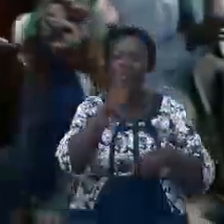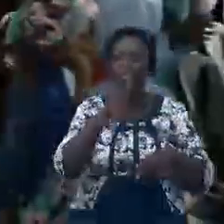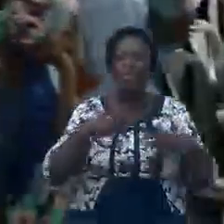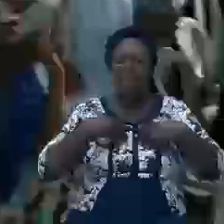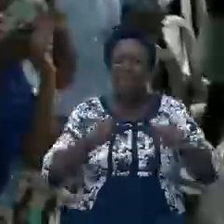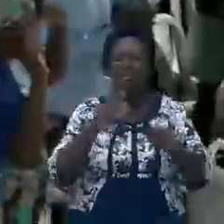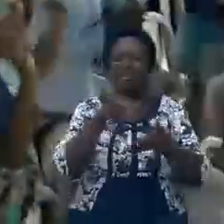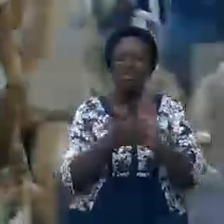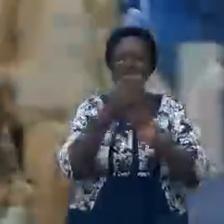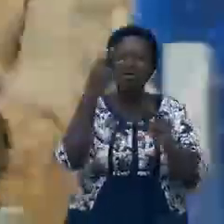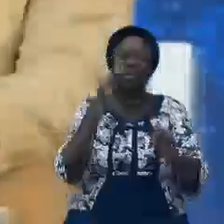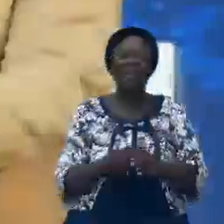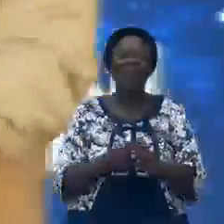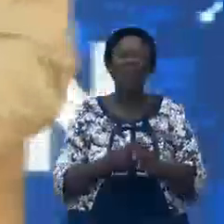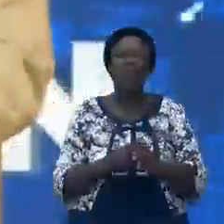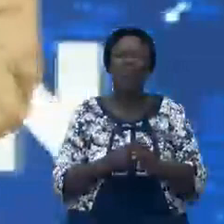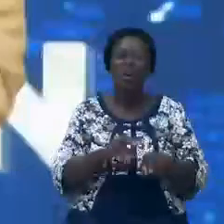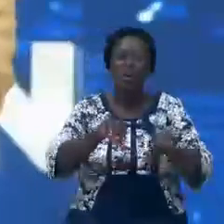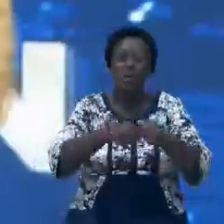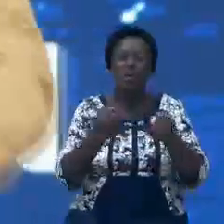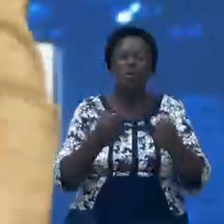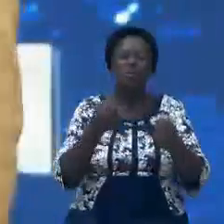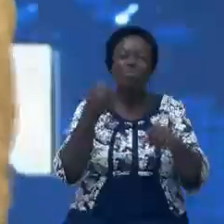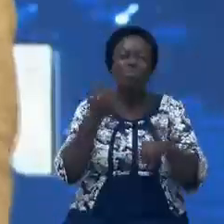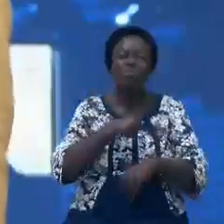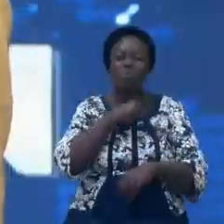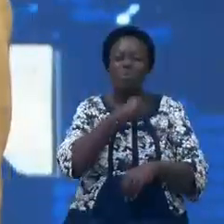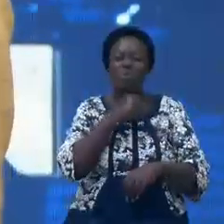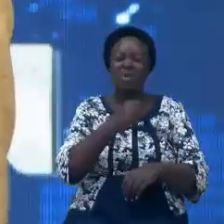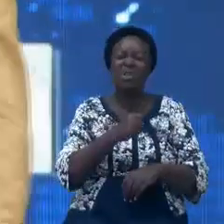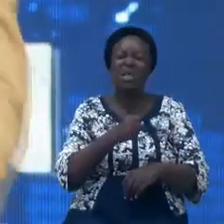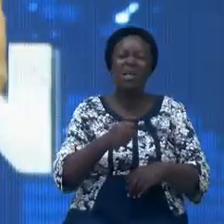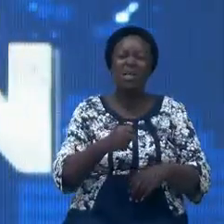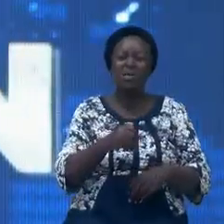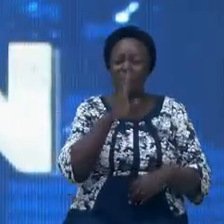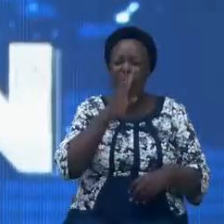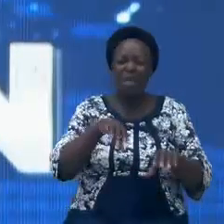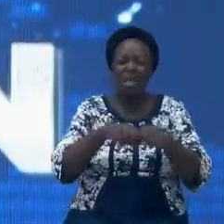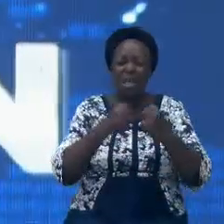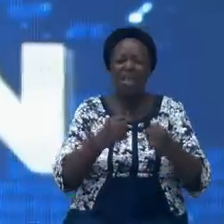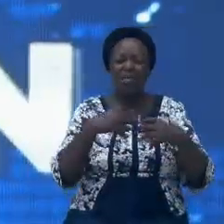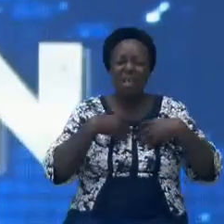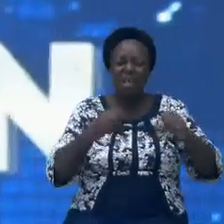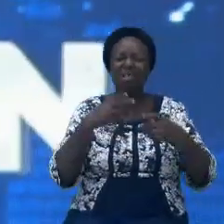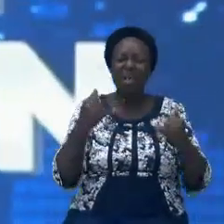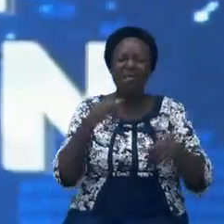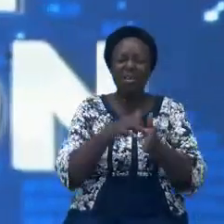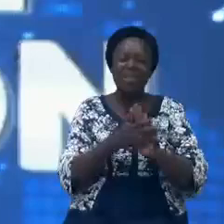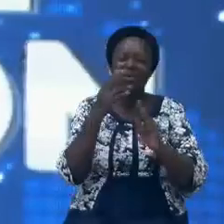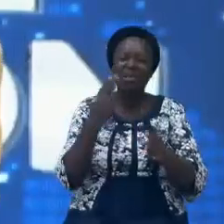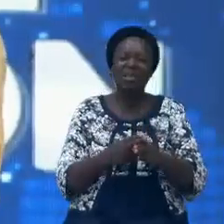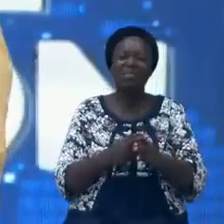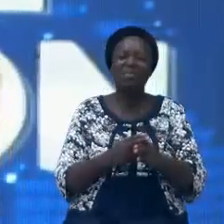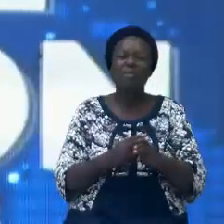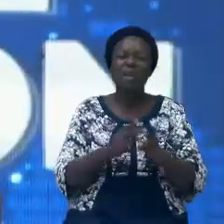name. Paralysis, be healed in Jesus' name. Broken bones, withered